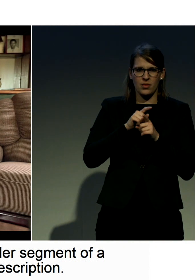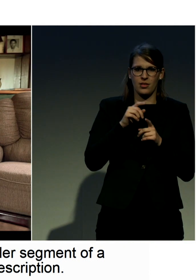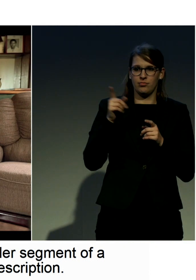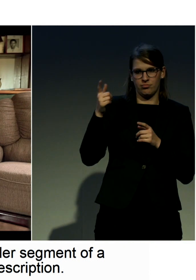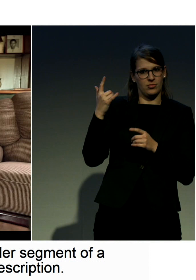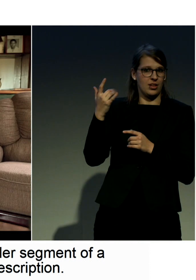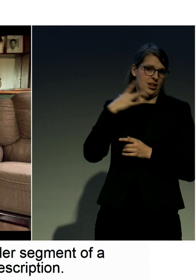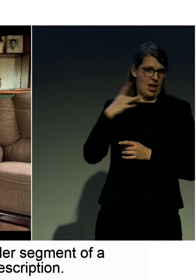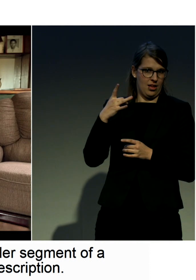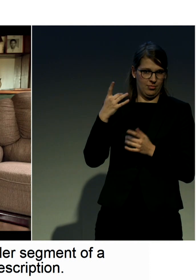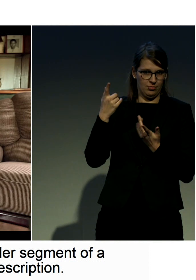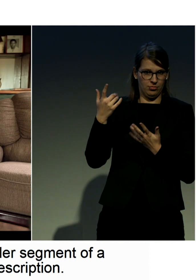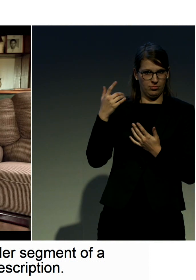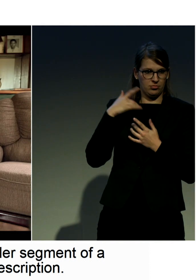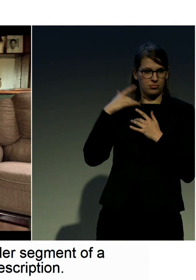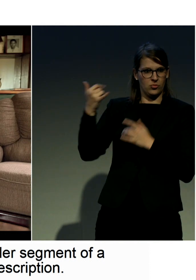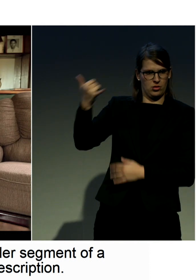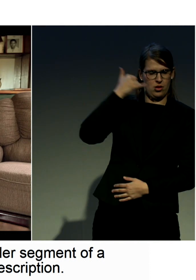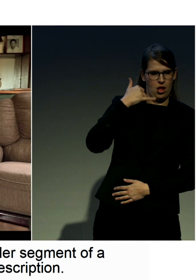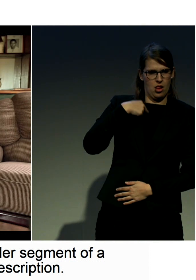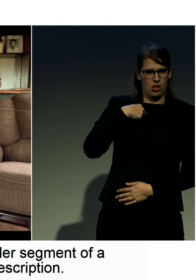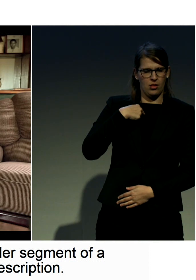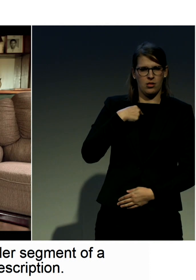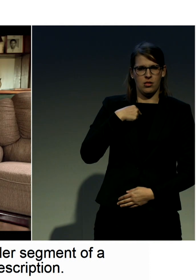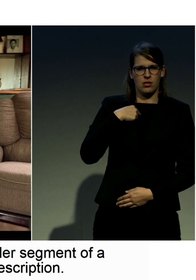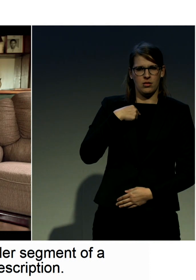you talking to? And he threw the phone. He started hitting me.